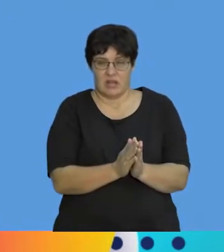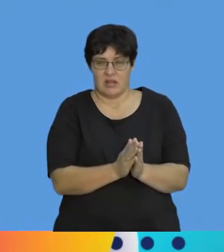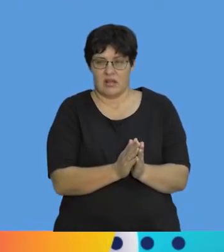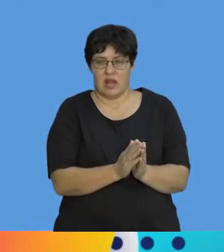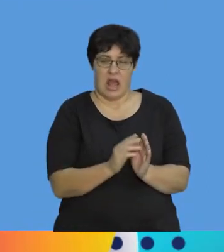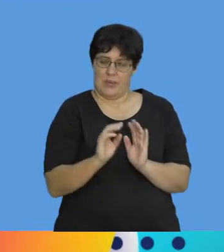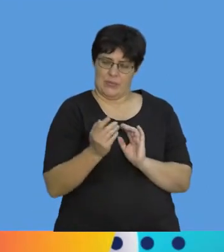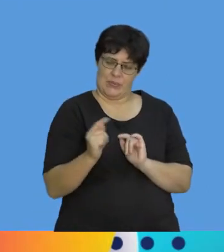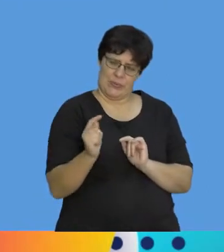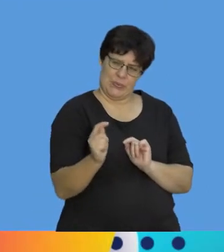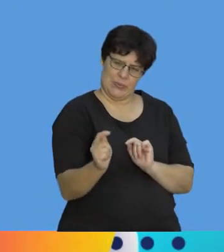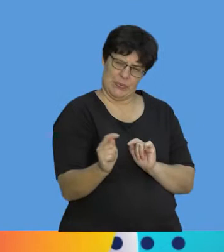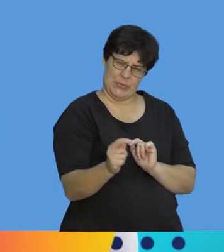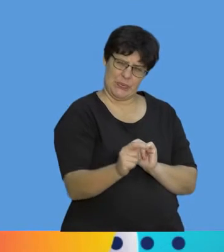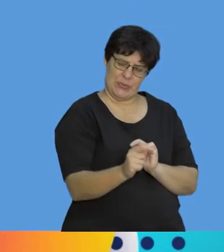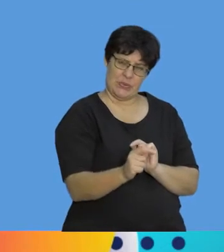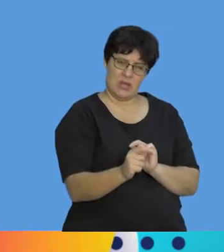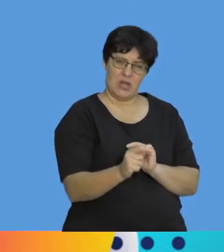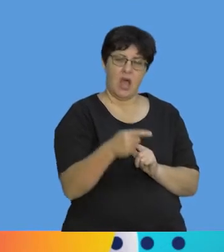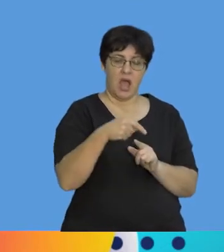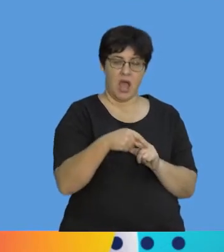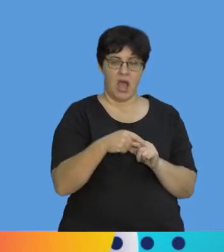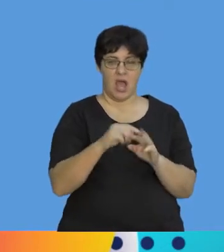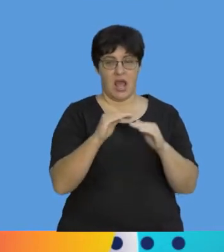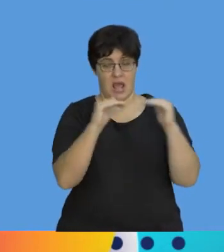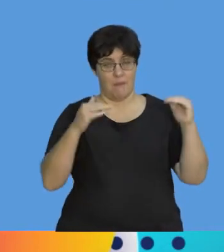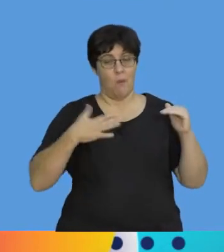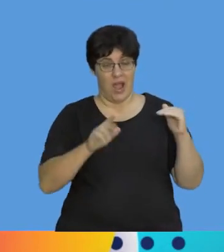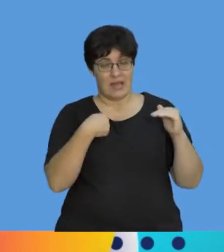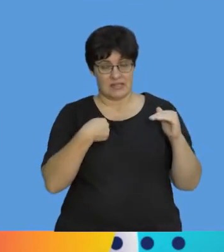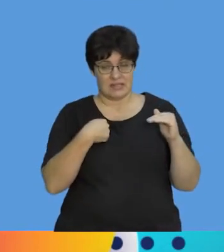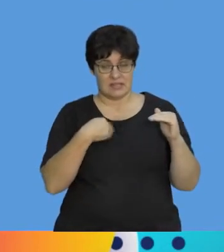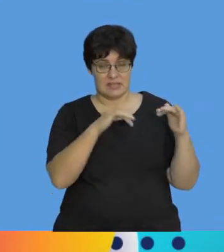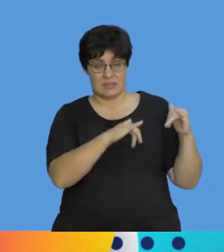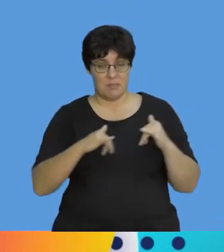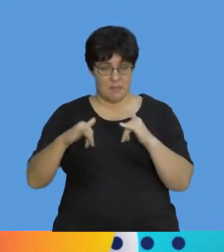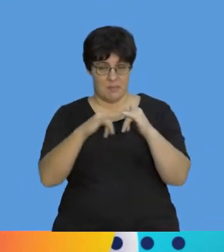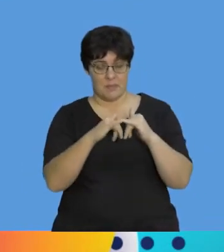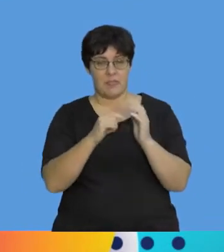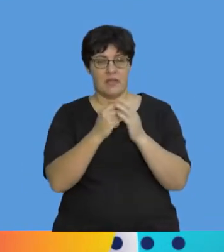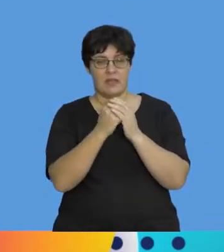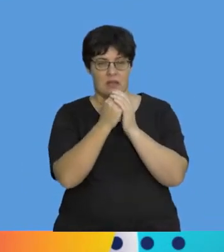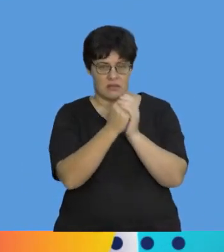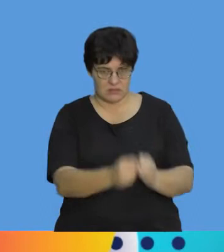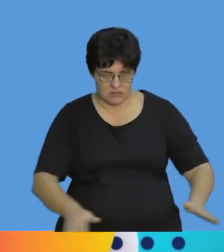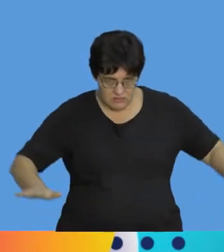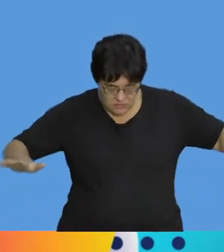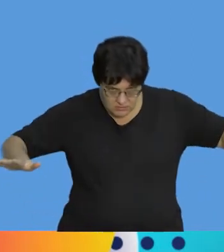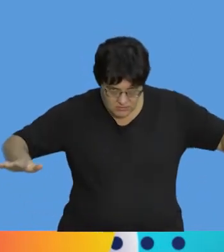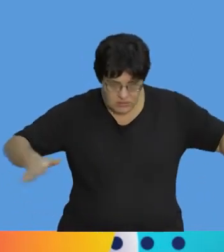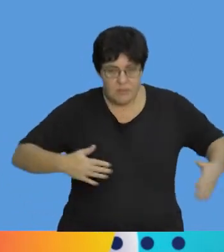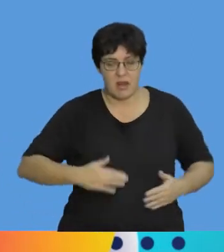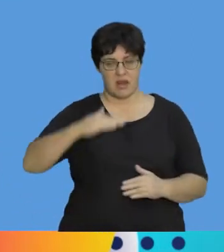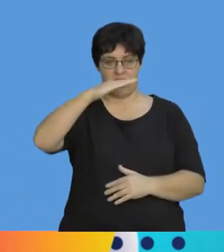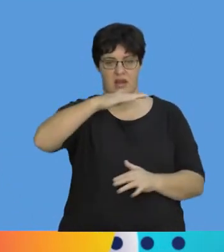small. That speeds up their motion. Then when they get to the height, when they're all at the same height, if you ever look at them, they lie